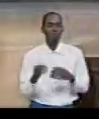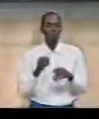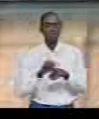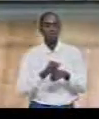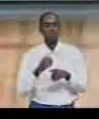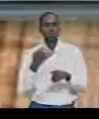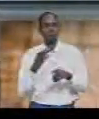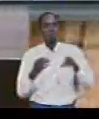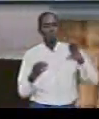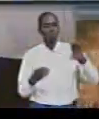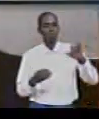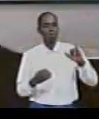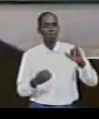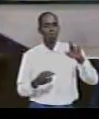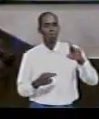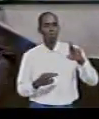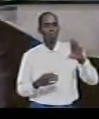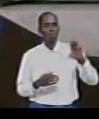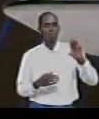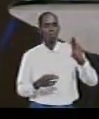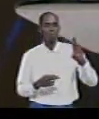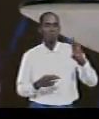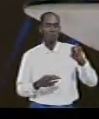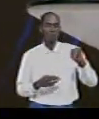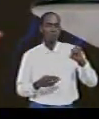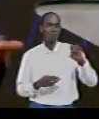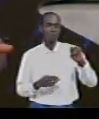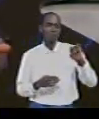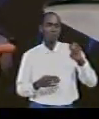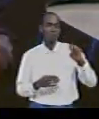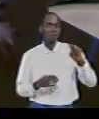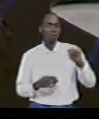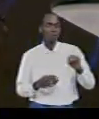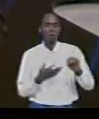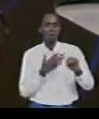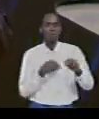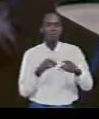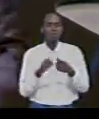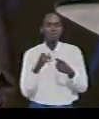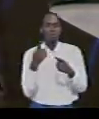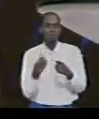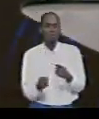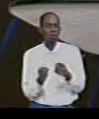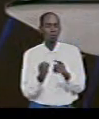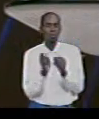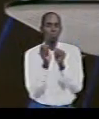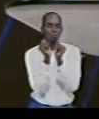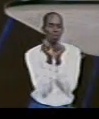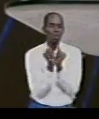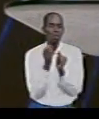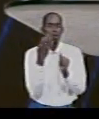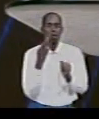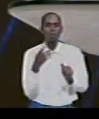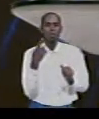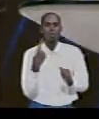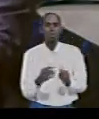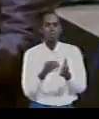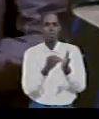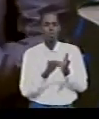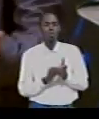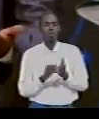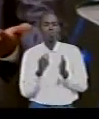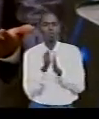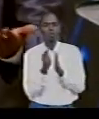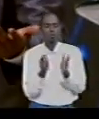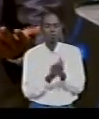the bondage of their ceremonial law, and to the bondage of the Jewish religion. He said